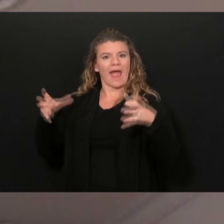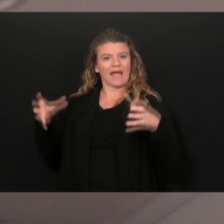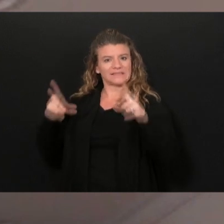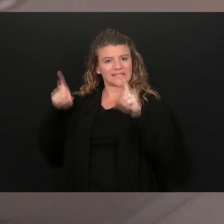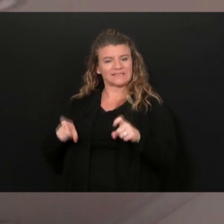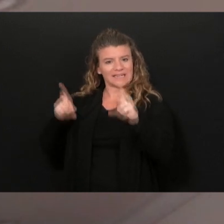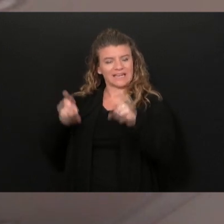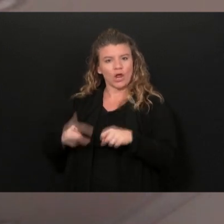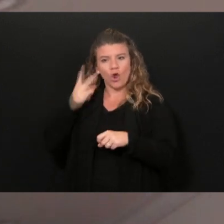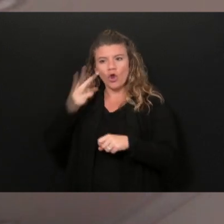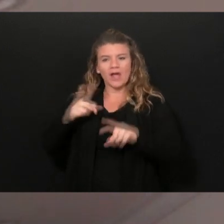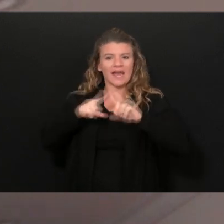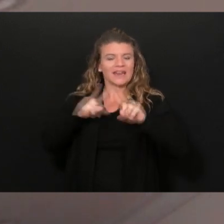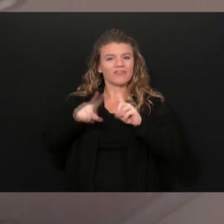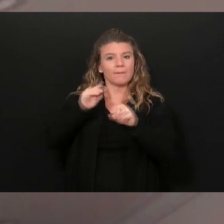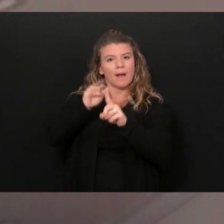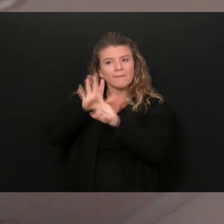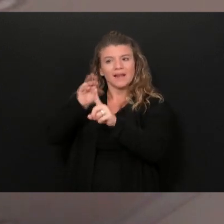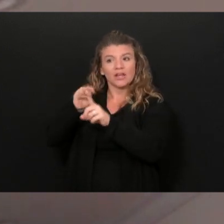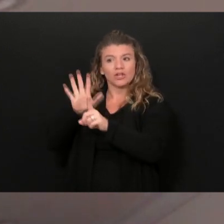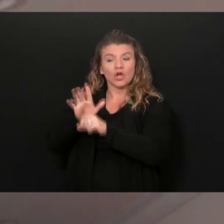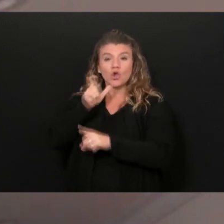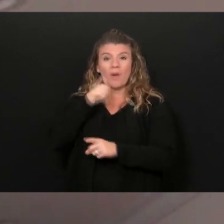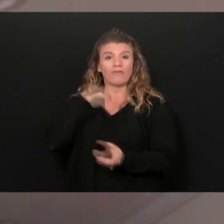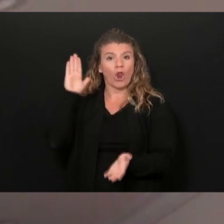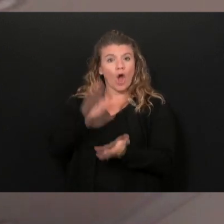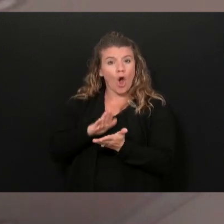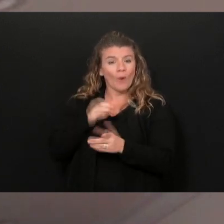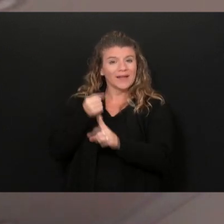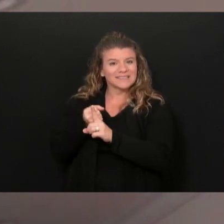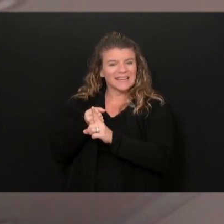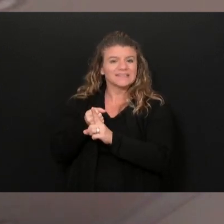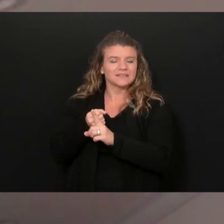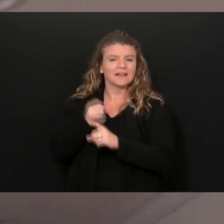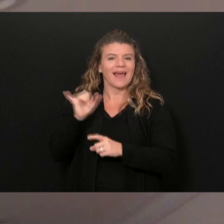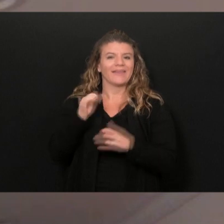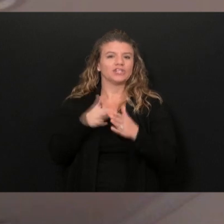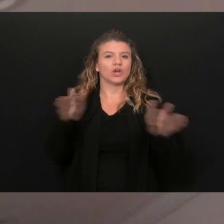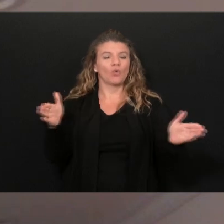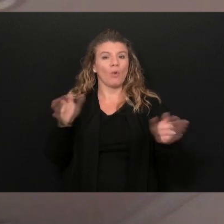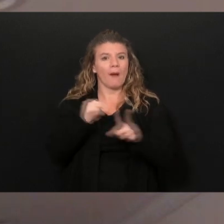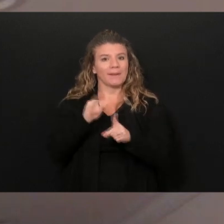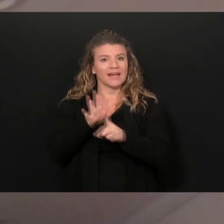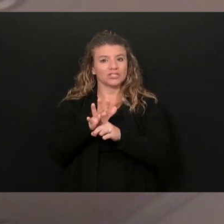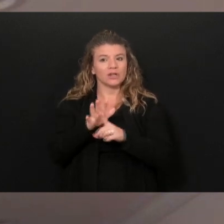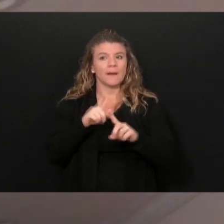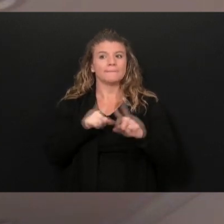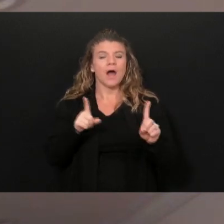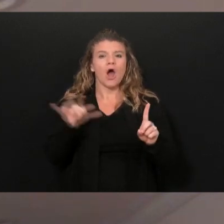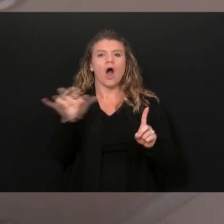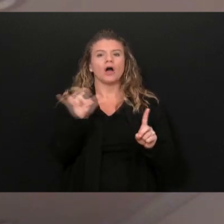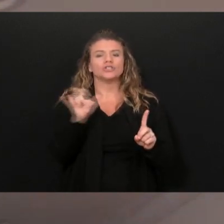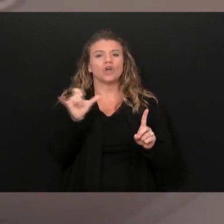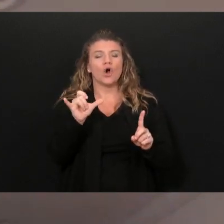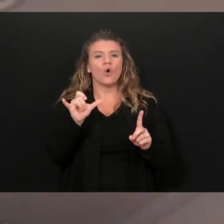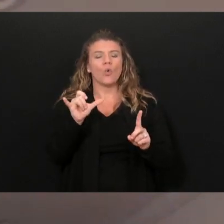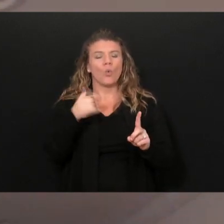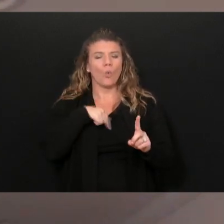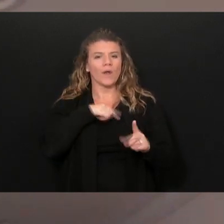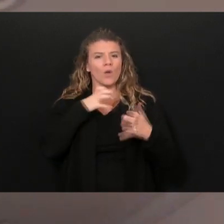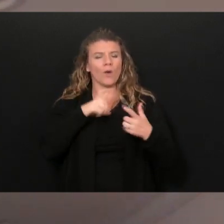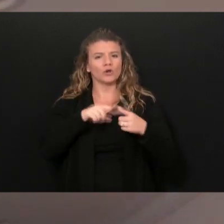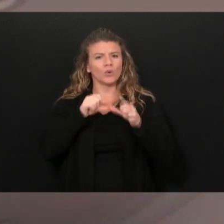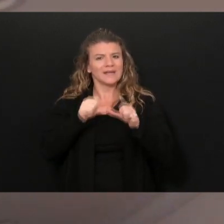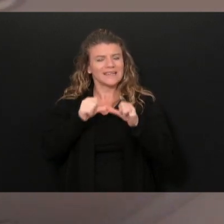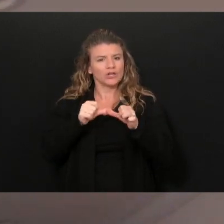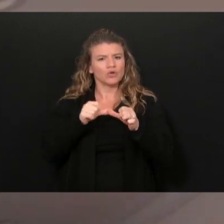at populations with really low incidence, sort of the general population, but really continue to strategically move